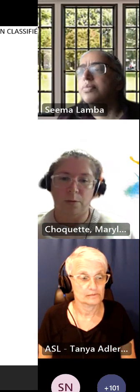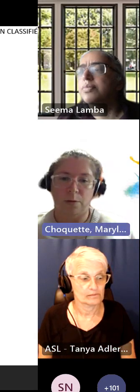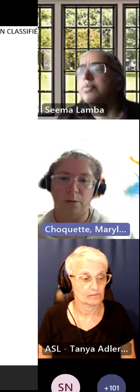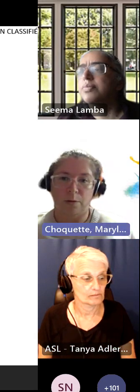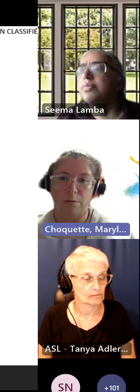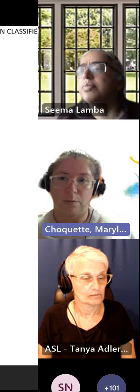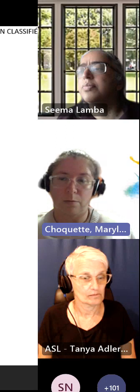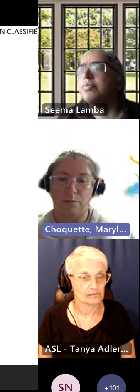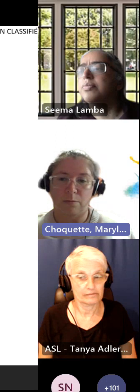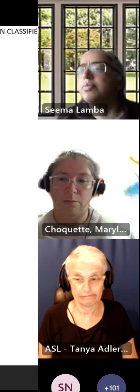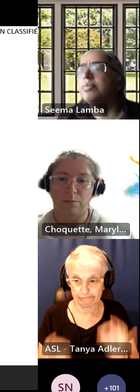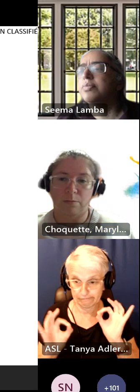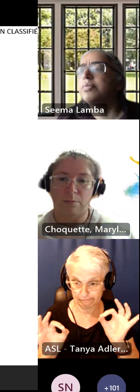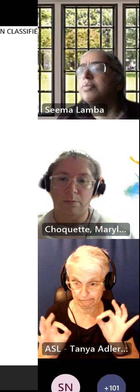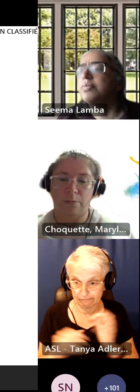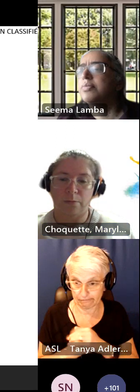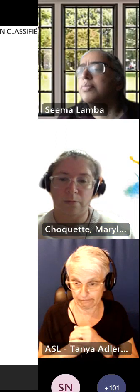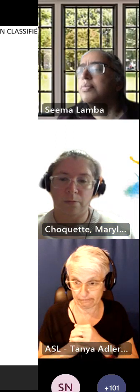We're good.